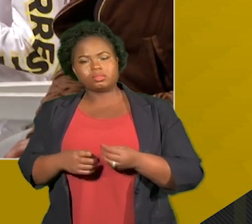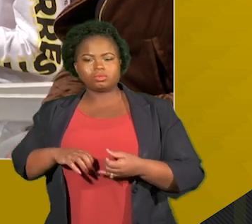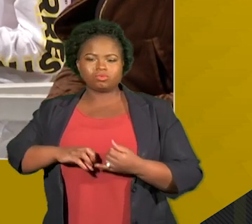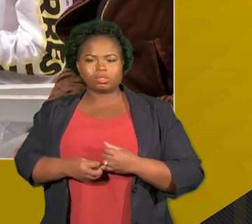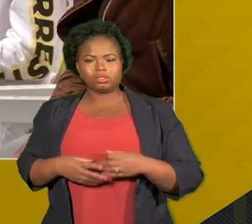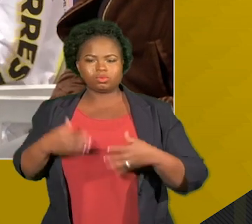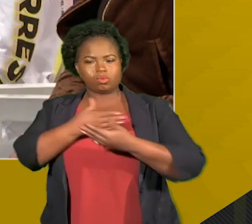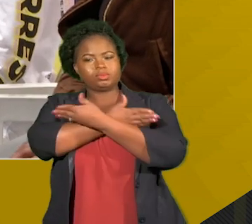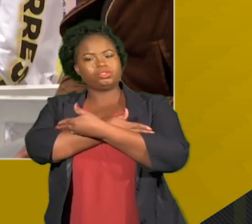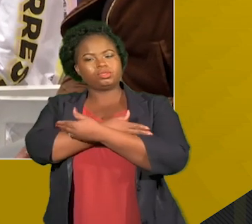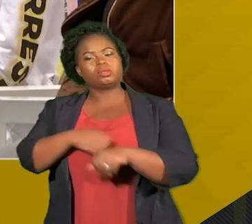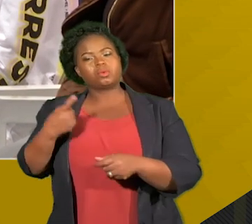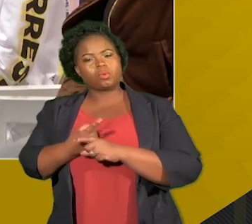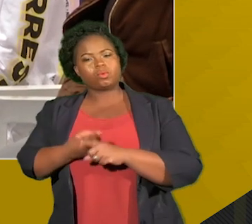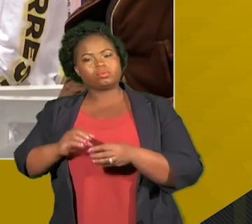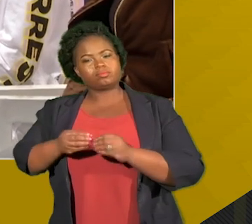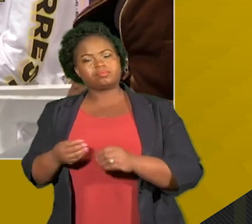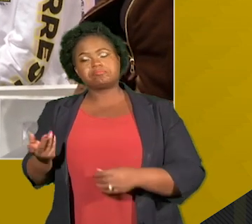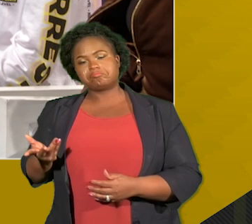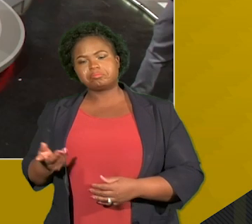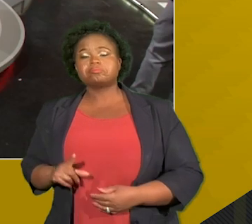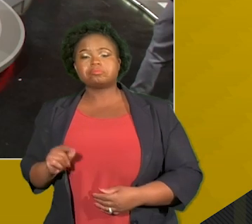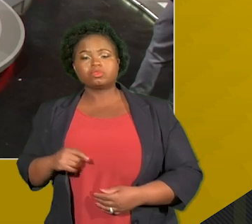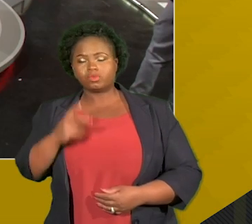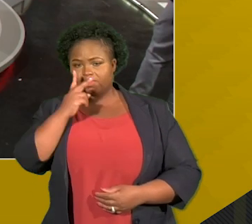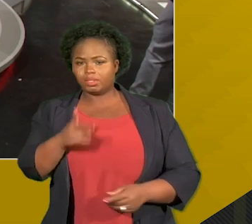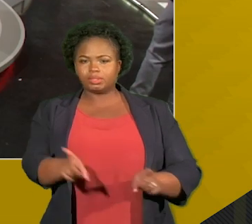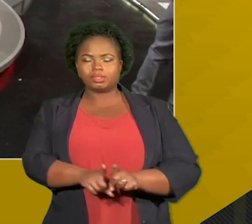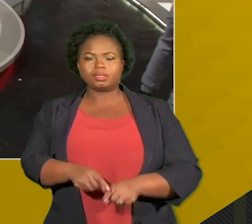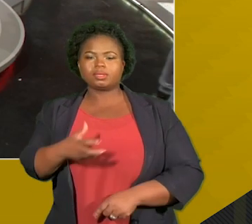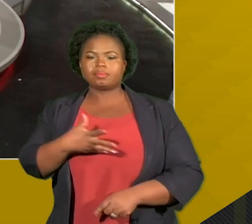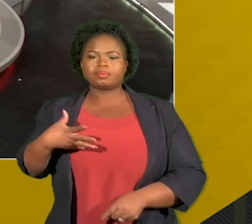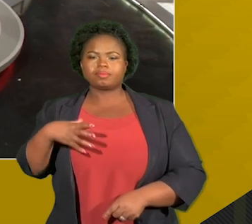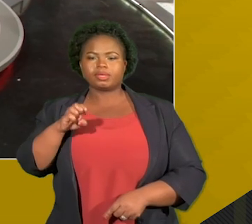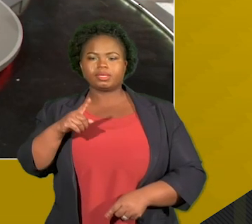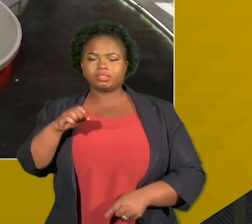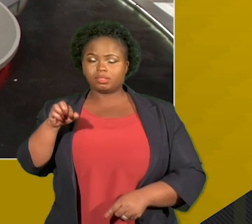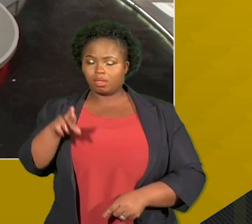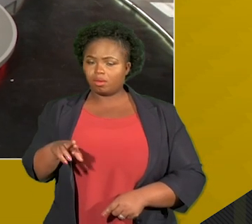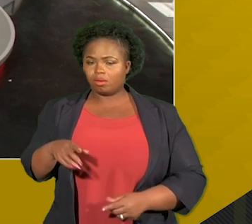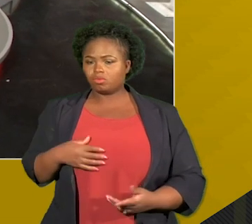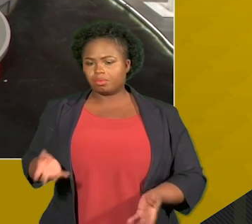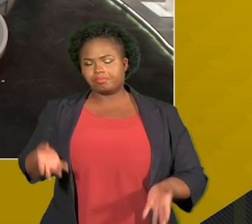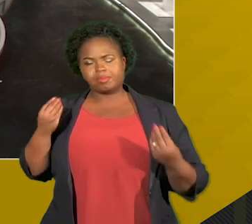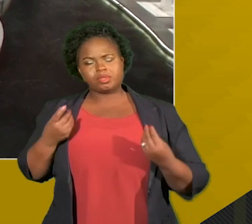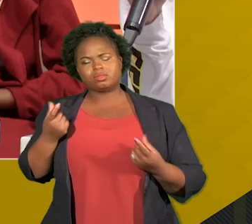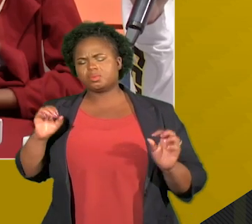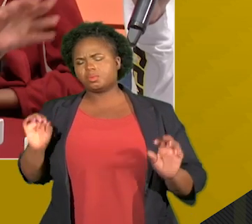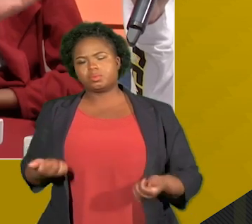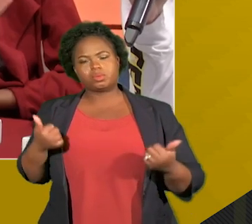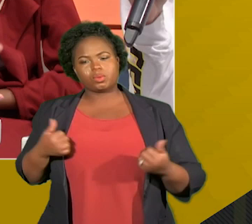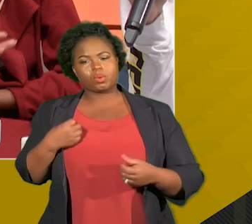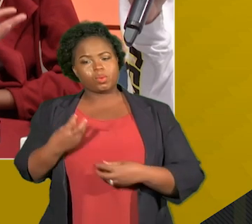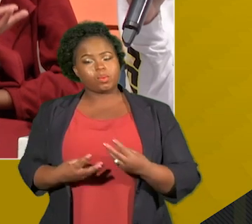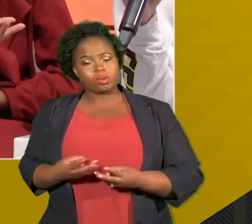okay. Le go di keeping. Okay, so like I mean it's something that we've seen with Mom Esther Matlangu. Yes. She got discovered, and I mean she does absolutely amazing work.